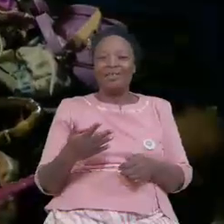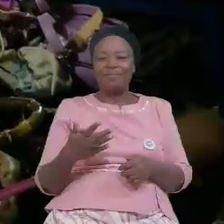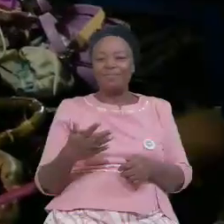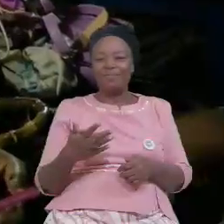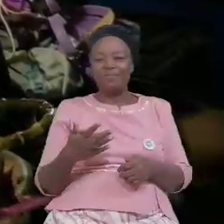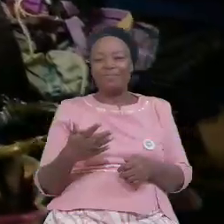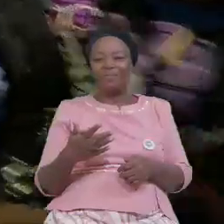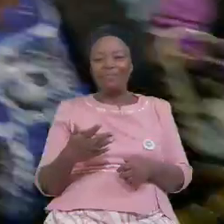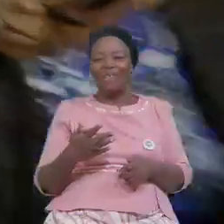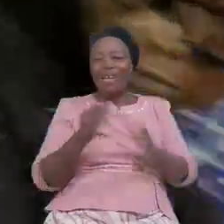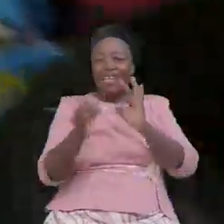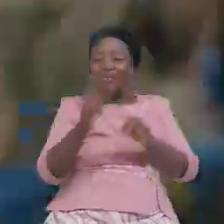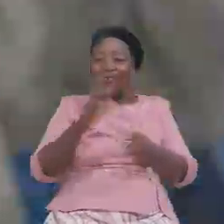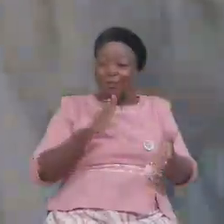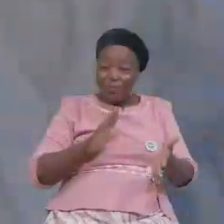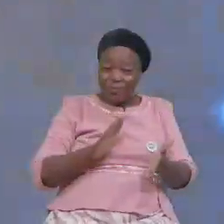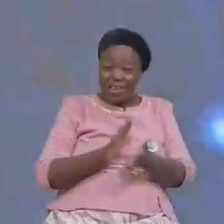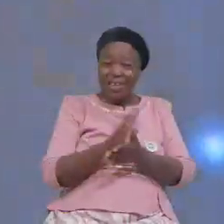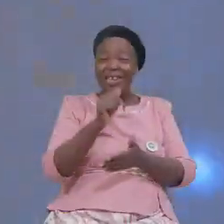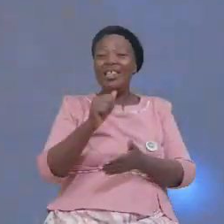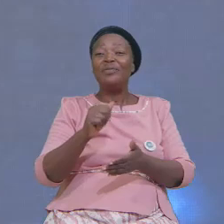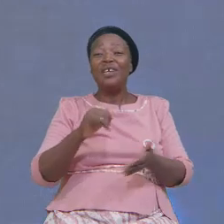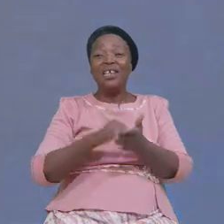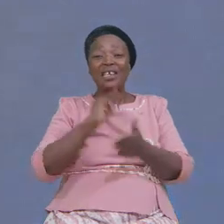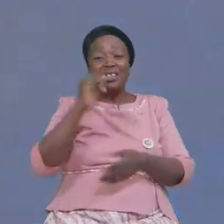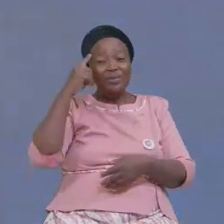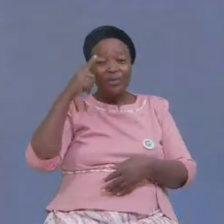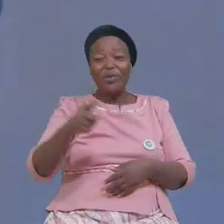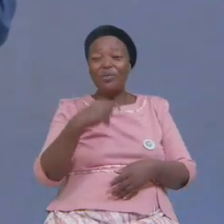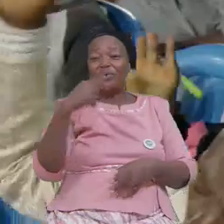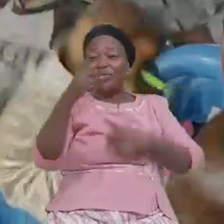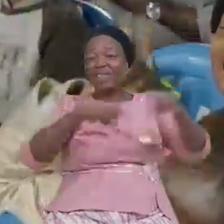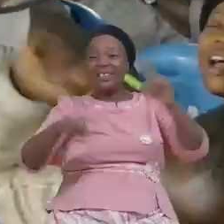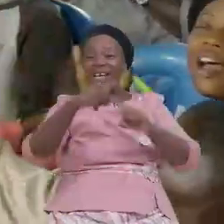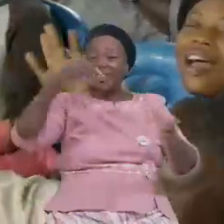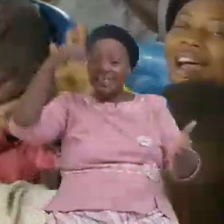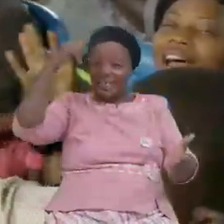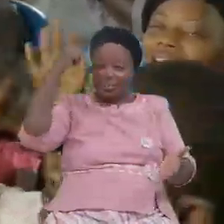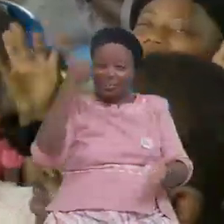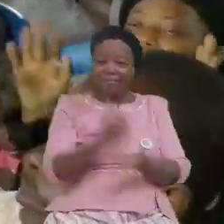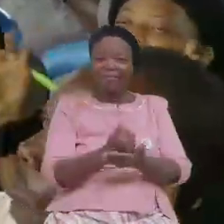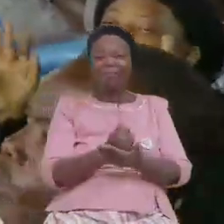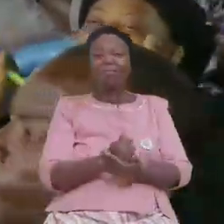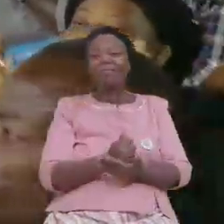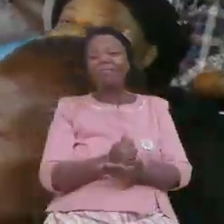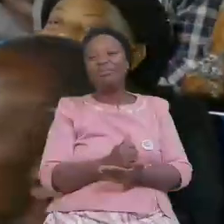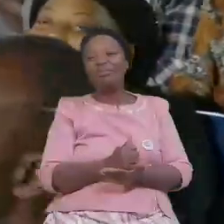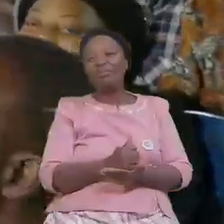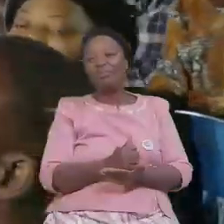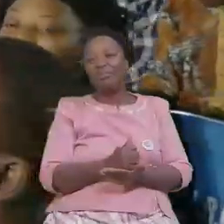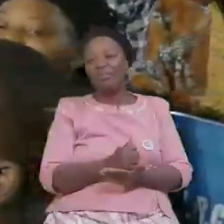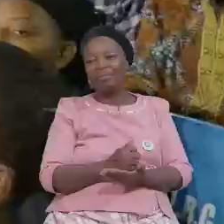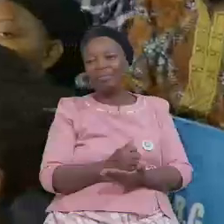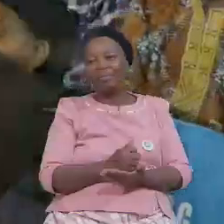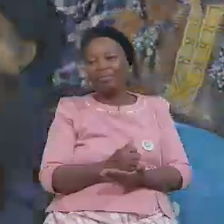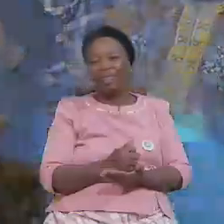If you believe it's for you, say amen. Look at this,